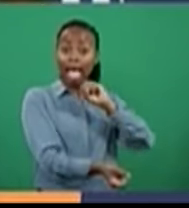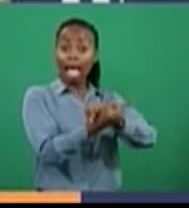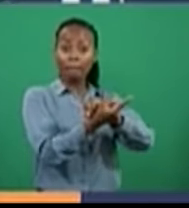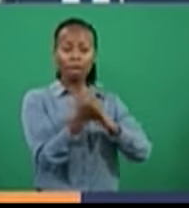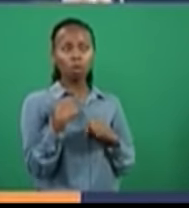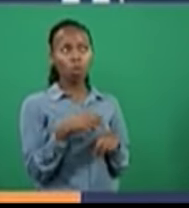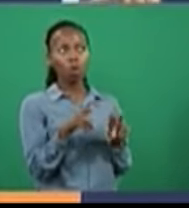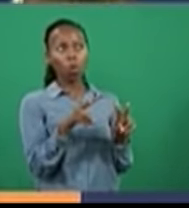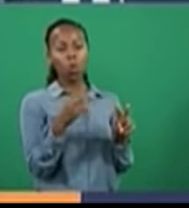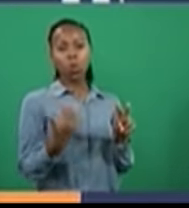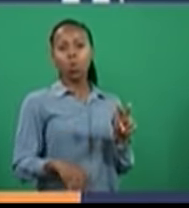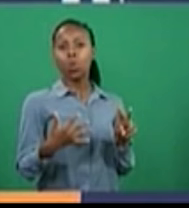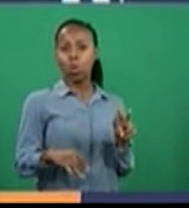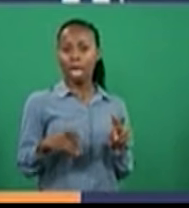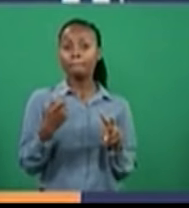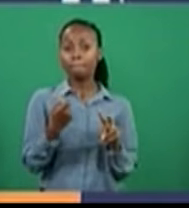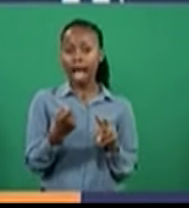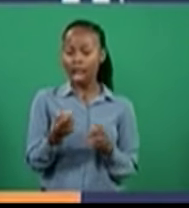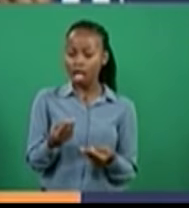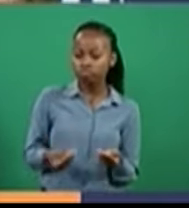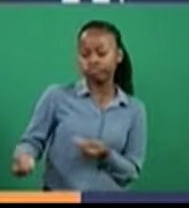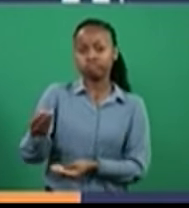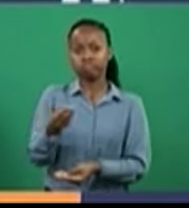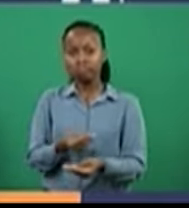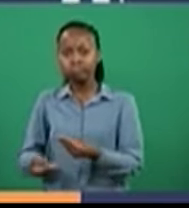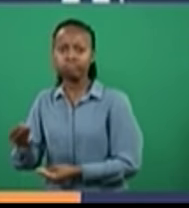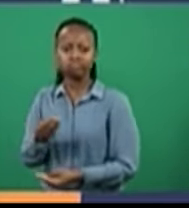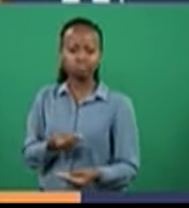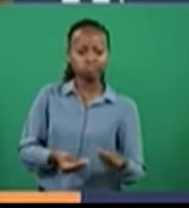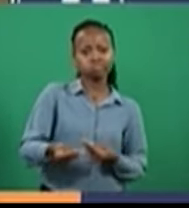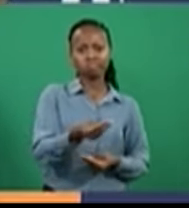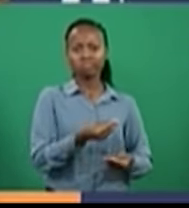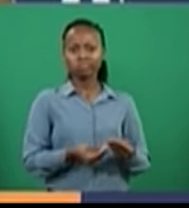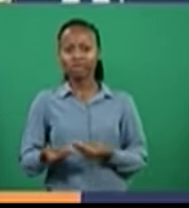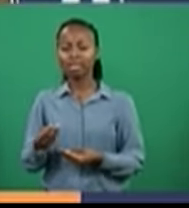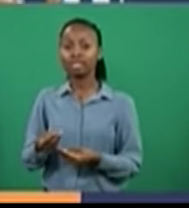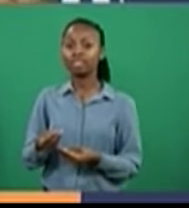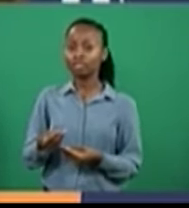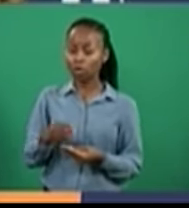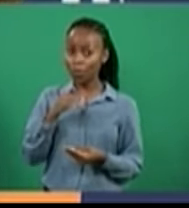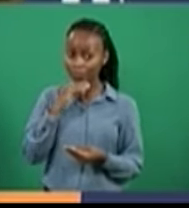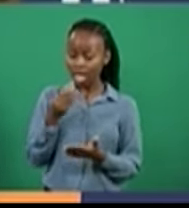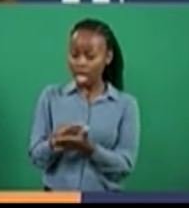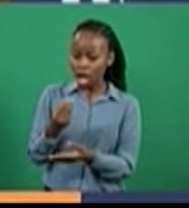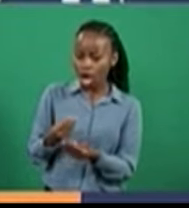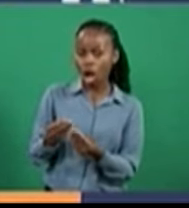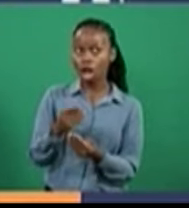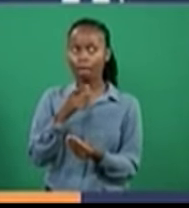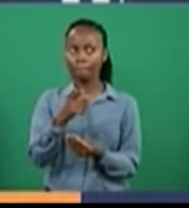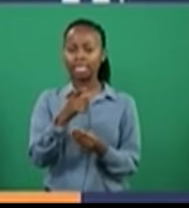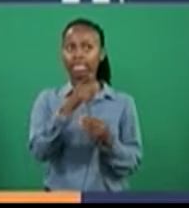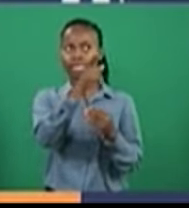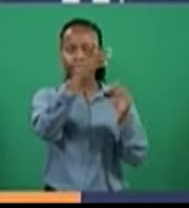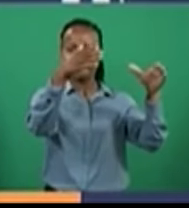saw capital starting to flow back to the advanced economies away from emerging market economies. And